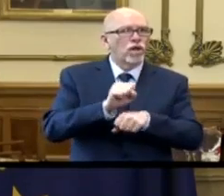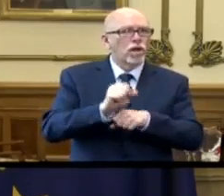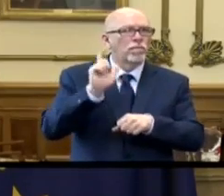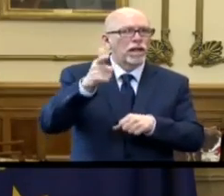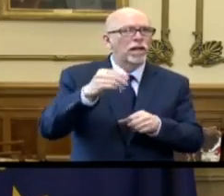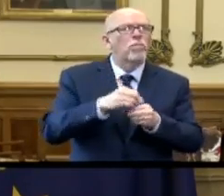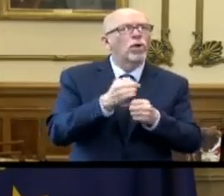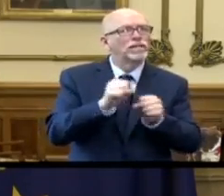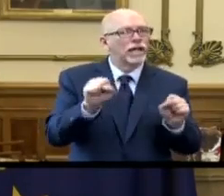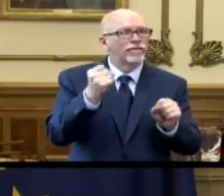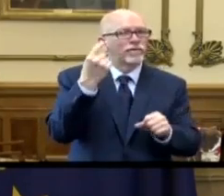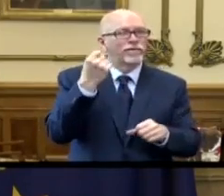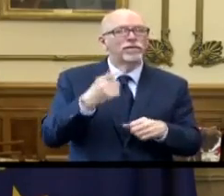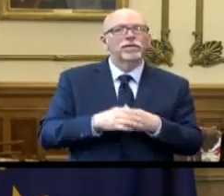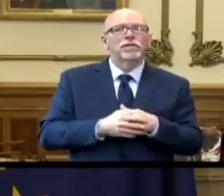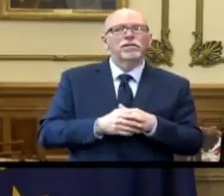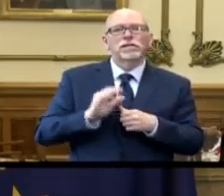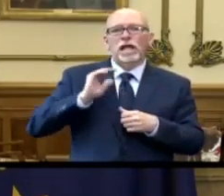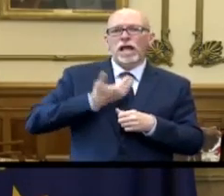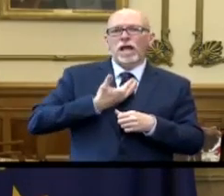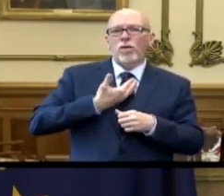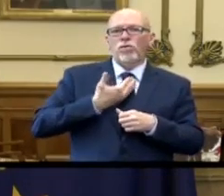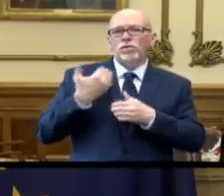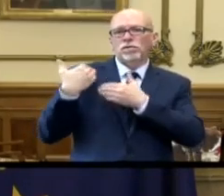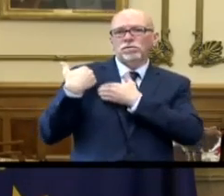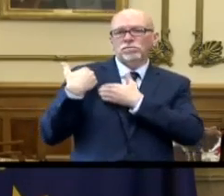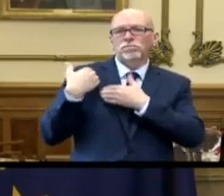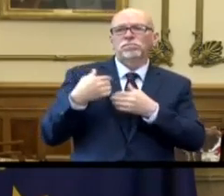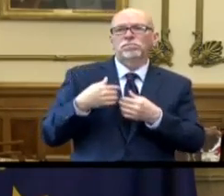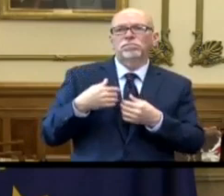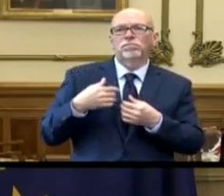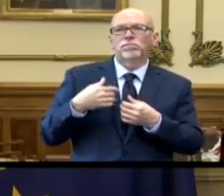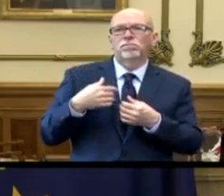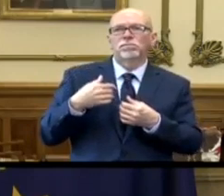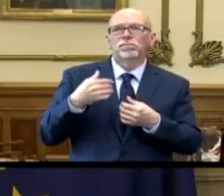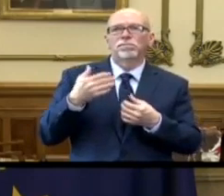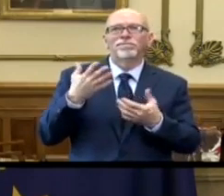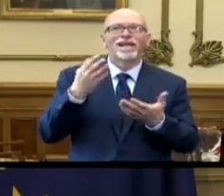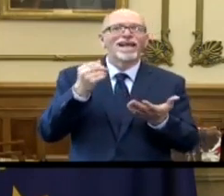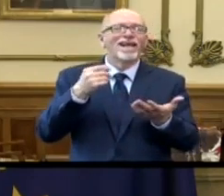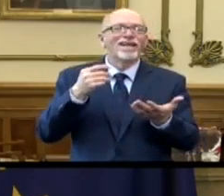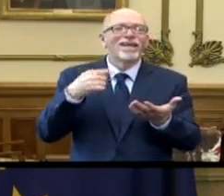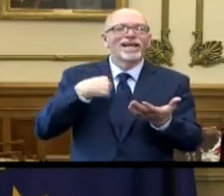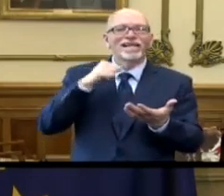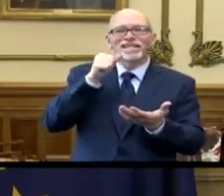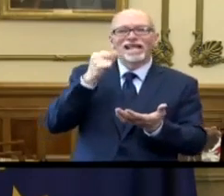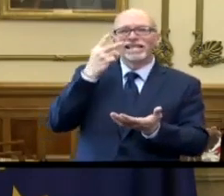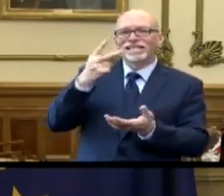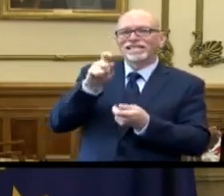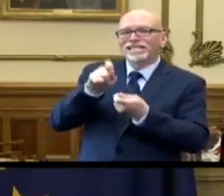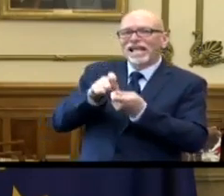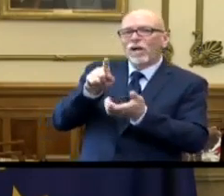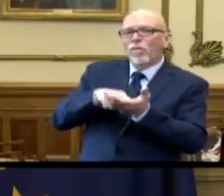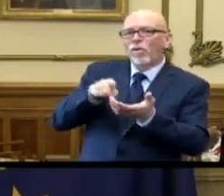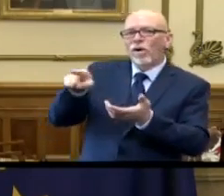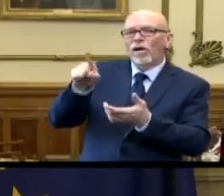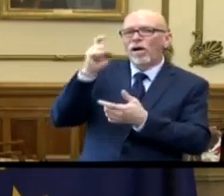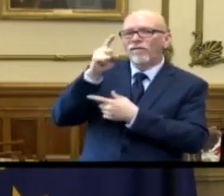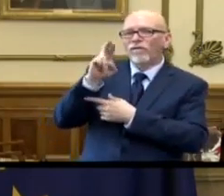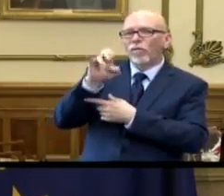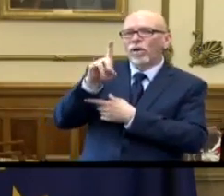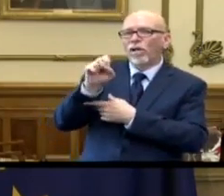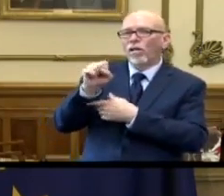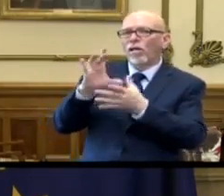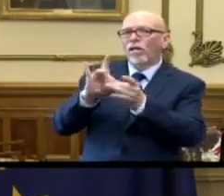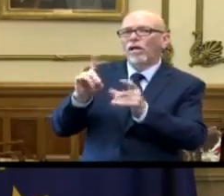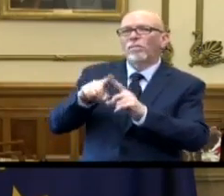safely. And so our trick is going to be, and that's probably, having not seen what she exactly said, that's